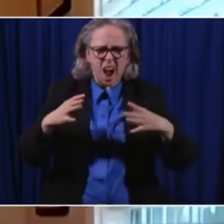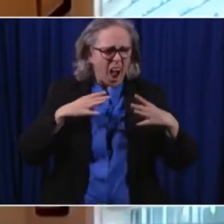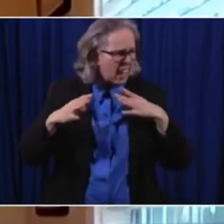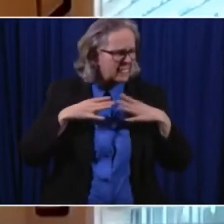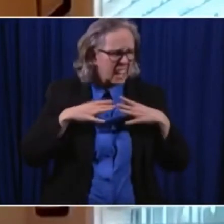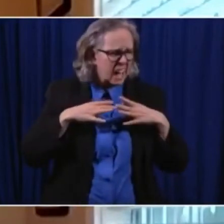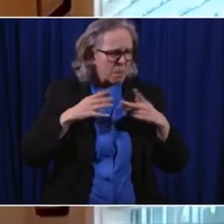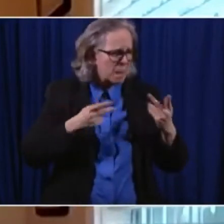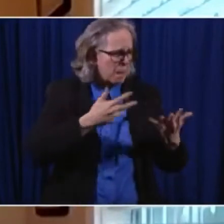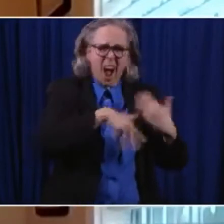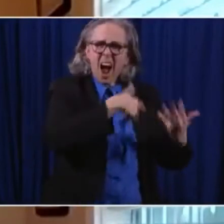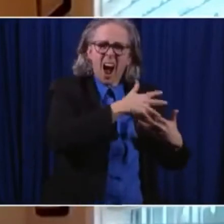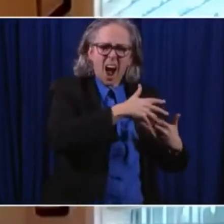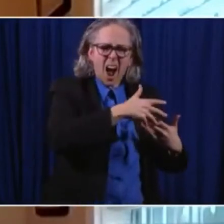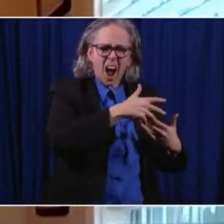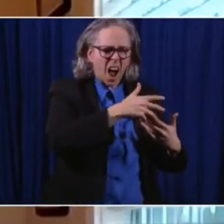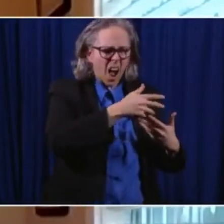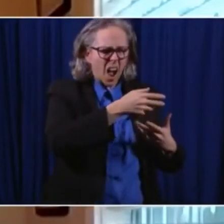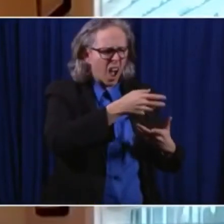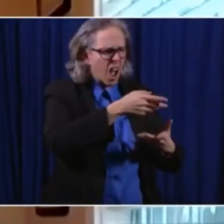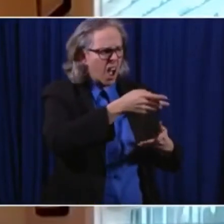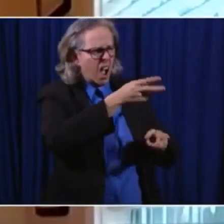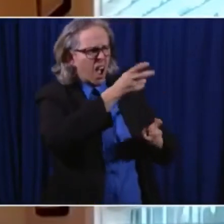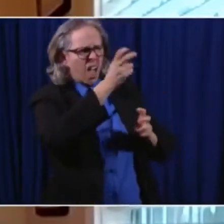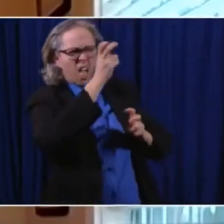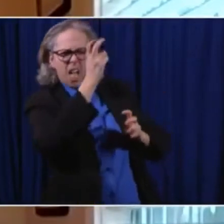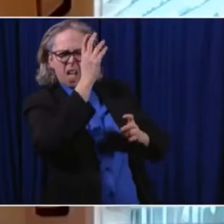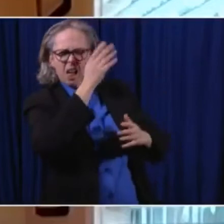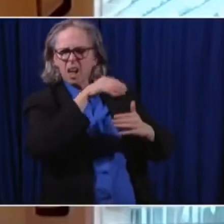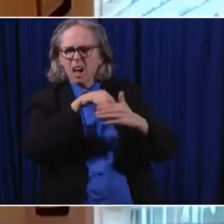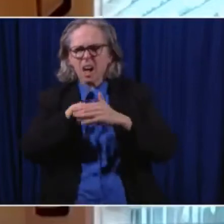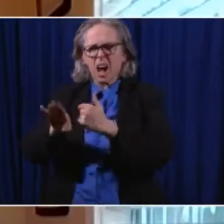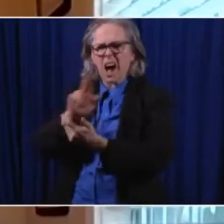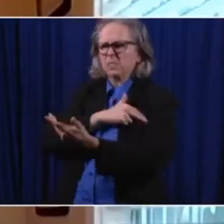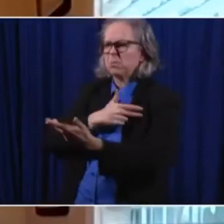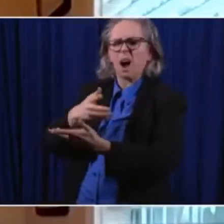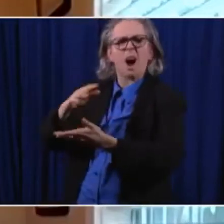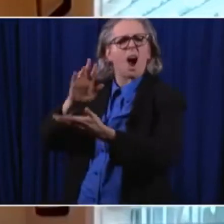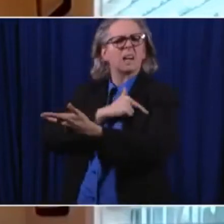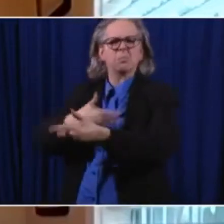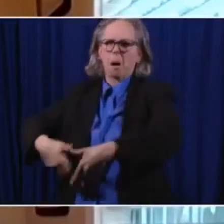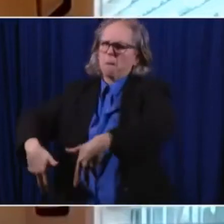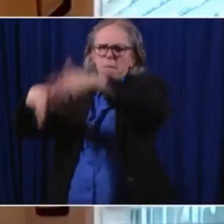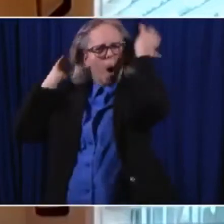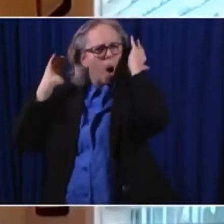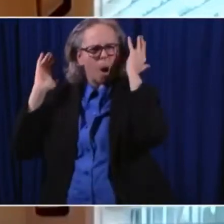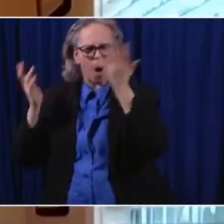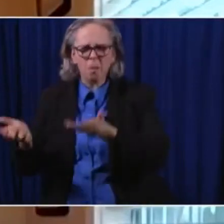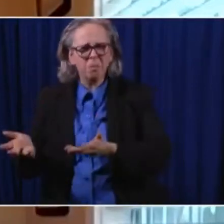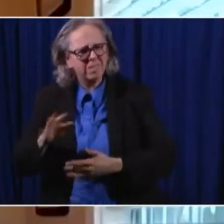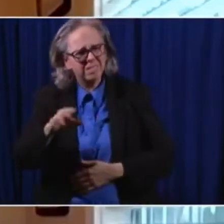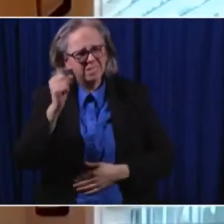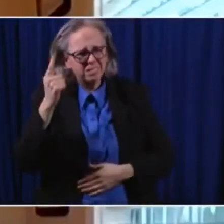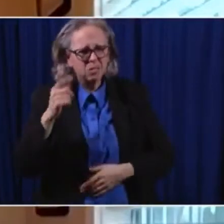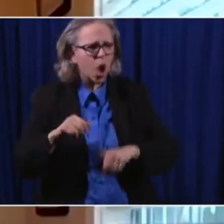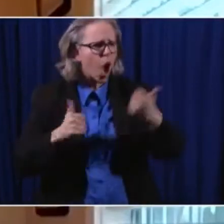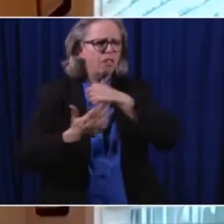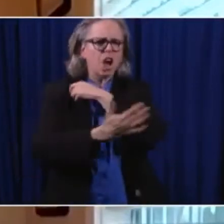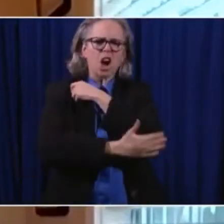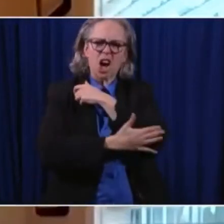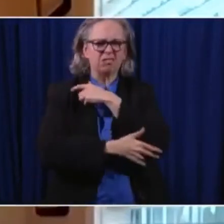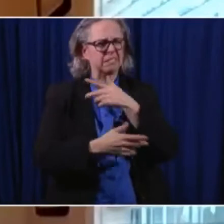we're hearing about in some other parts of the country. So what's important to remember is that the actions that we are taking right